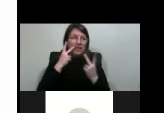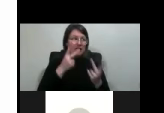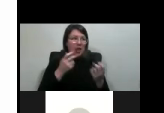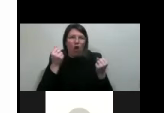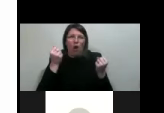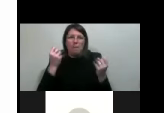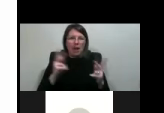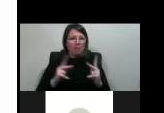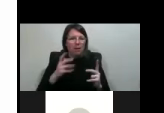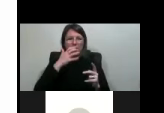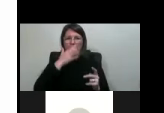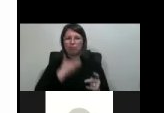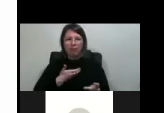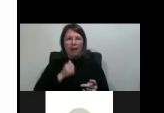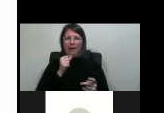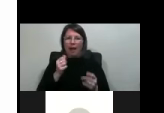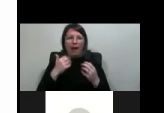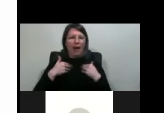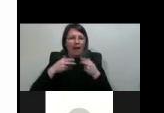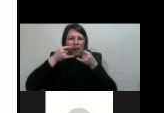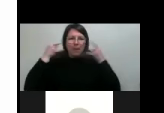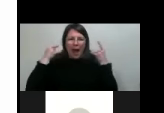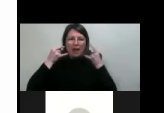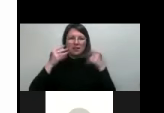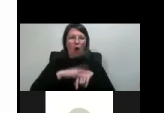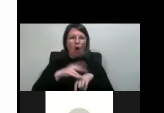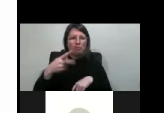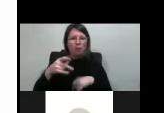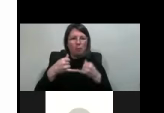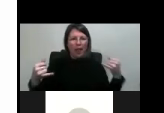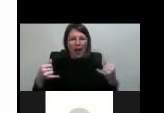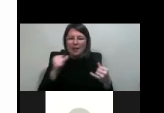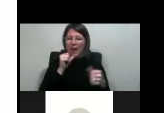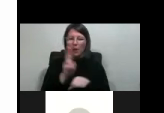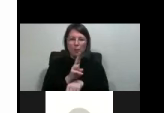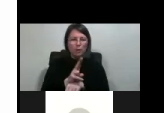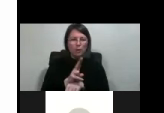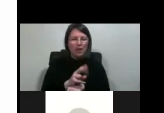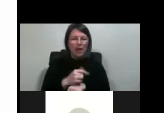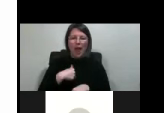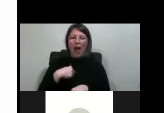the commuter rail and don't see that that will change at all on the bus.